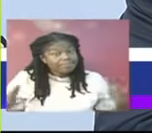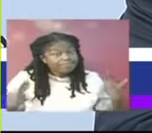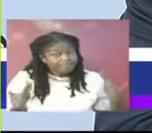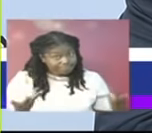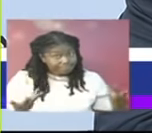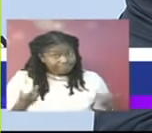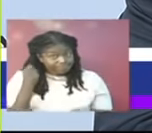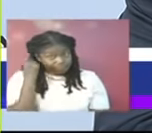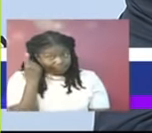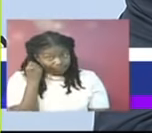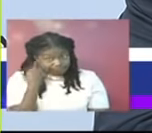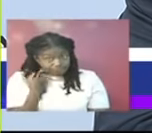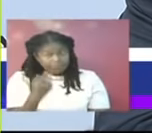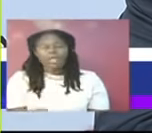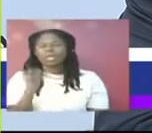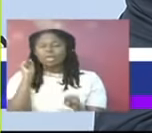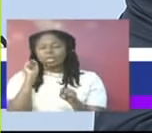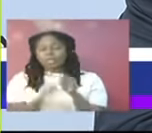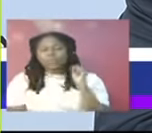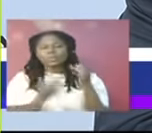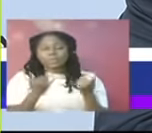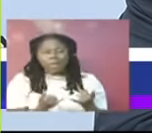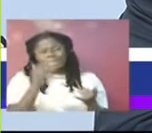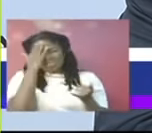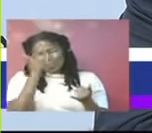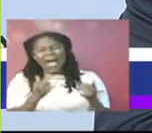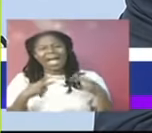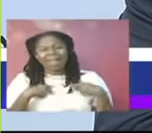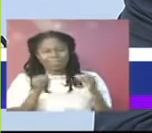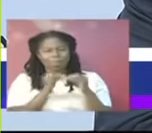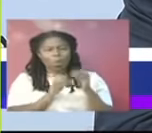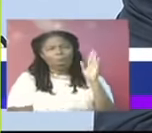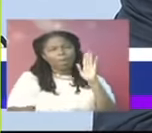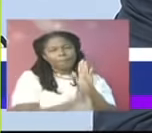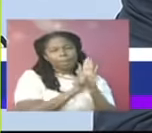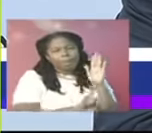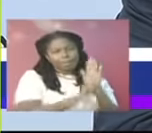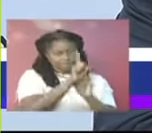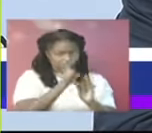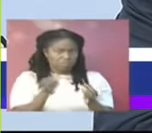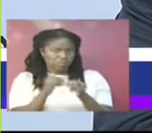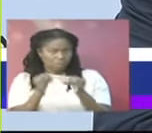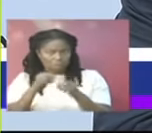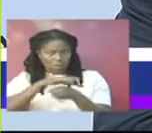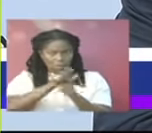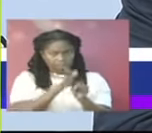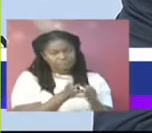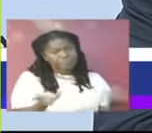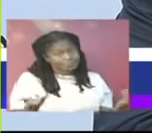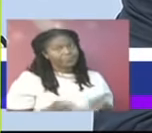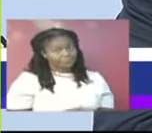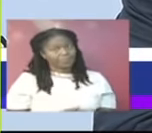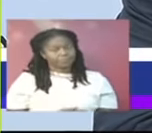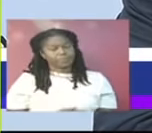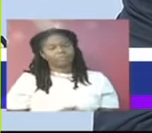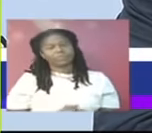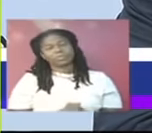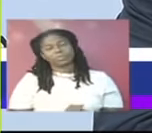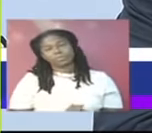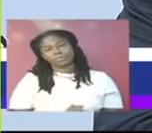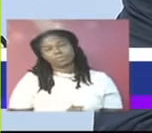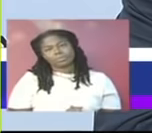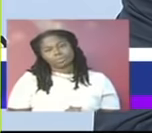upward trend, will create that upward force in terms of more cases appearing in the population, and that